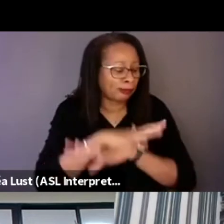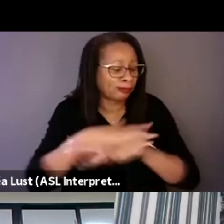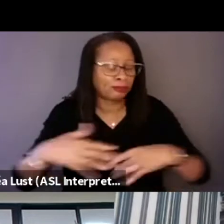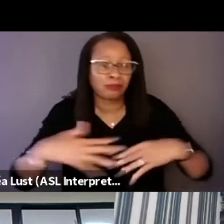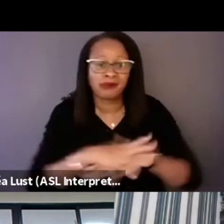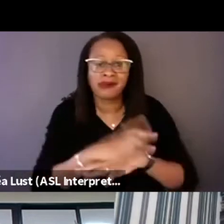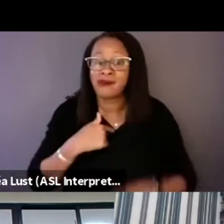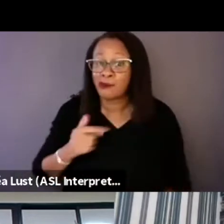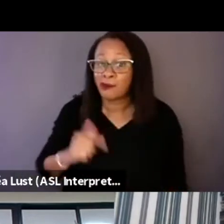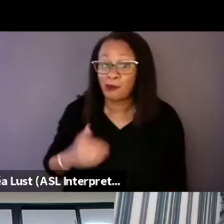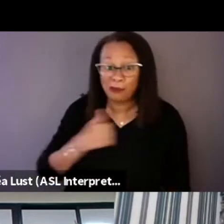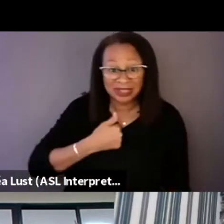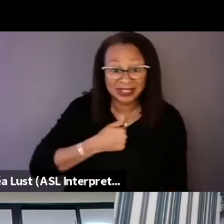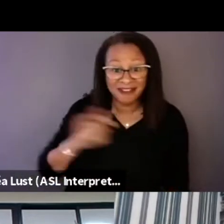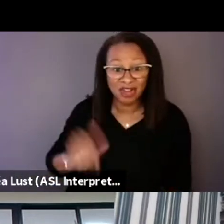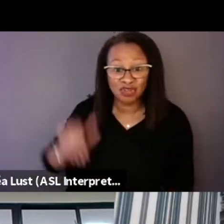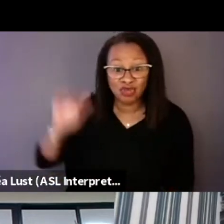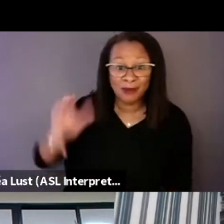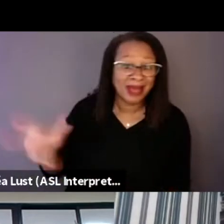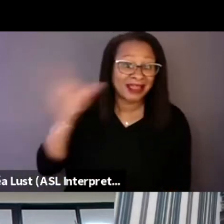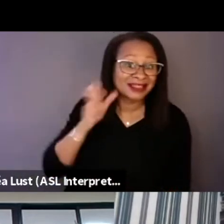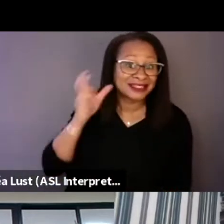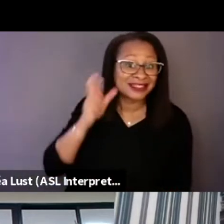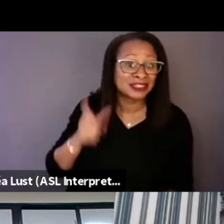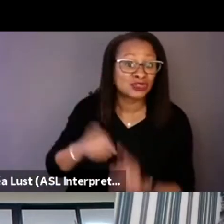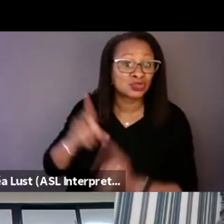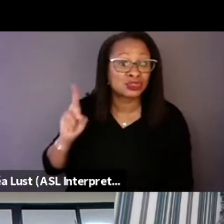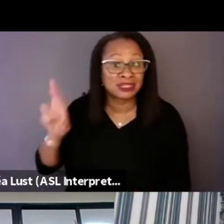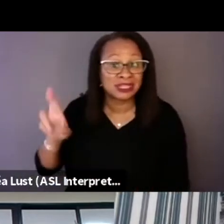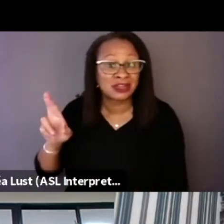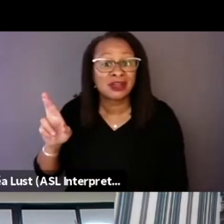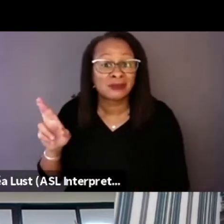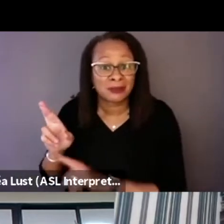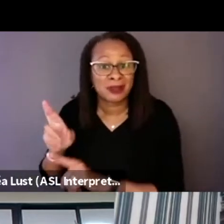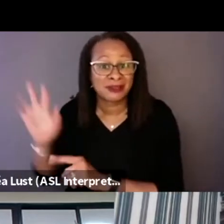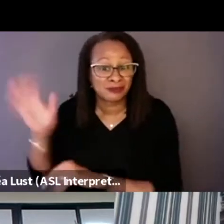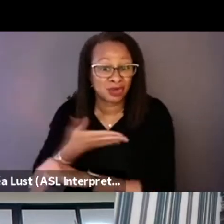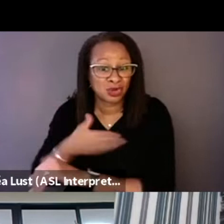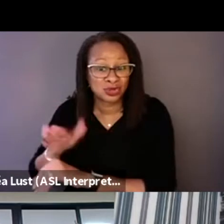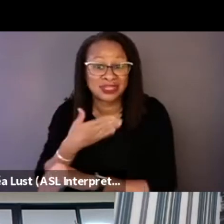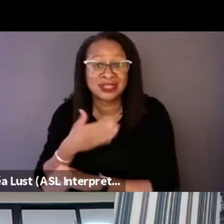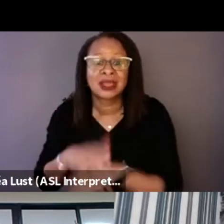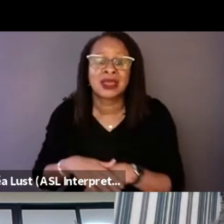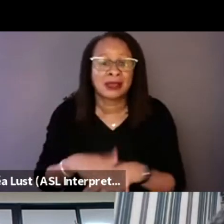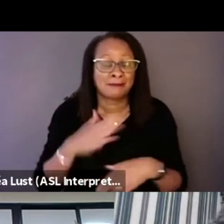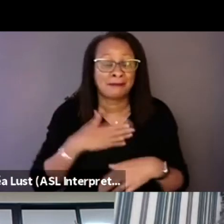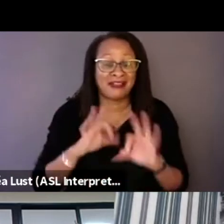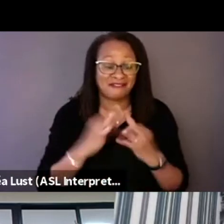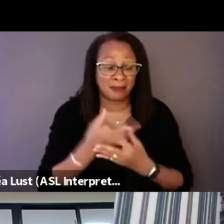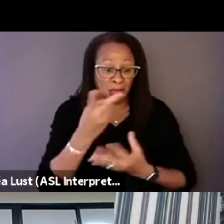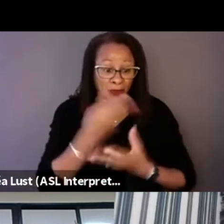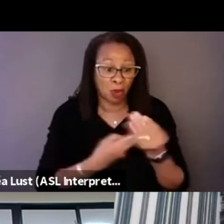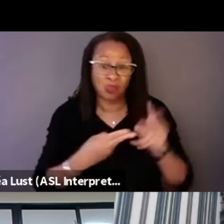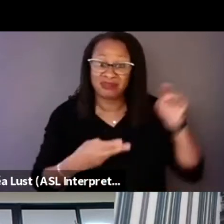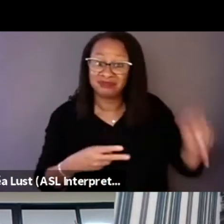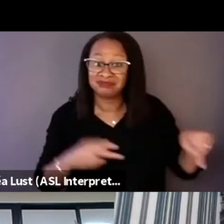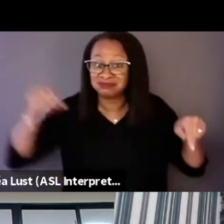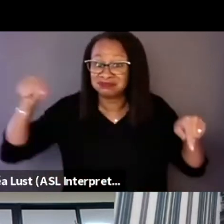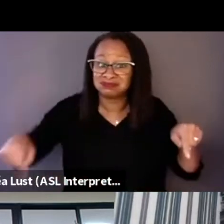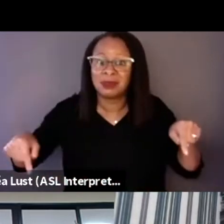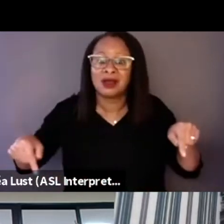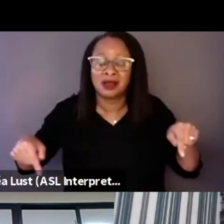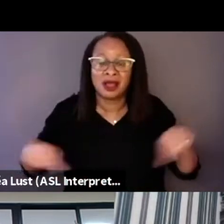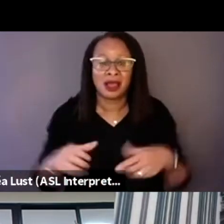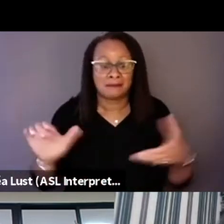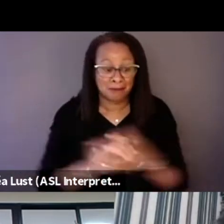up listening to Dominican music with family living on both sides of the island, married to different, to both sides